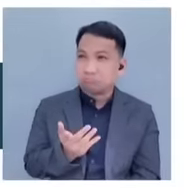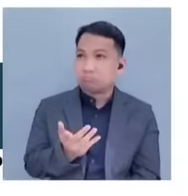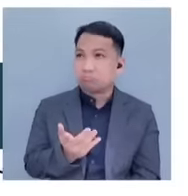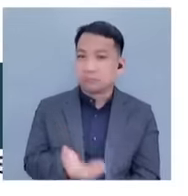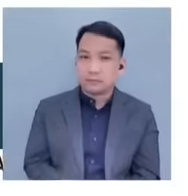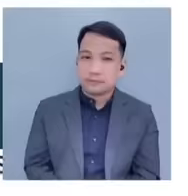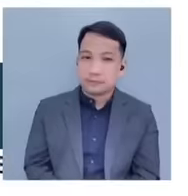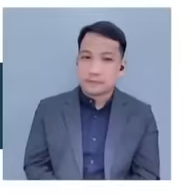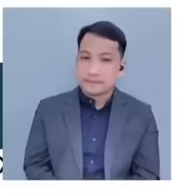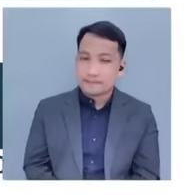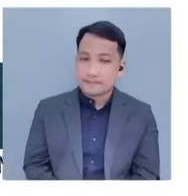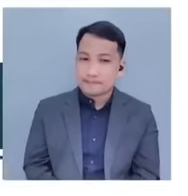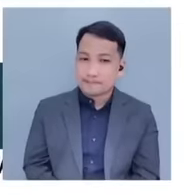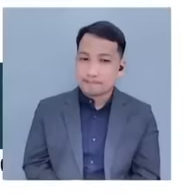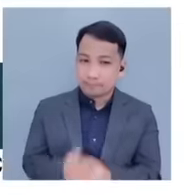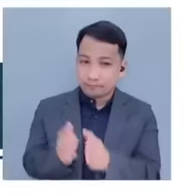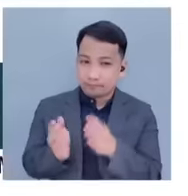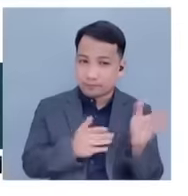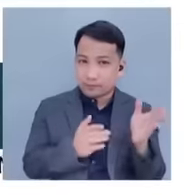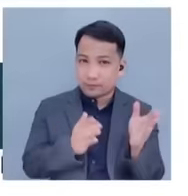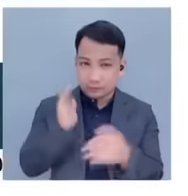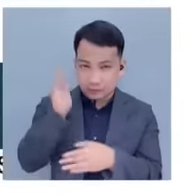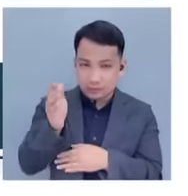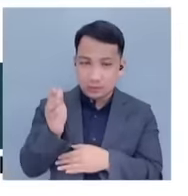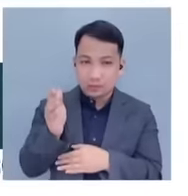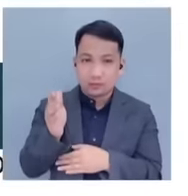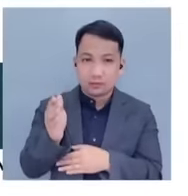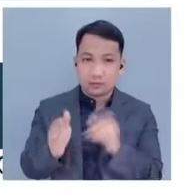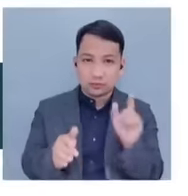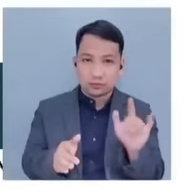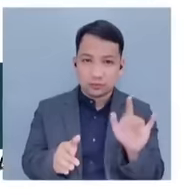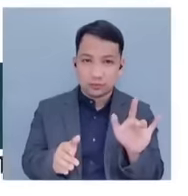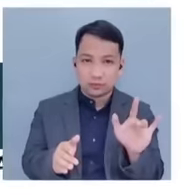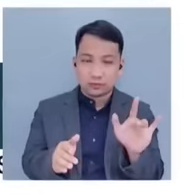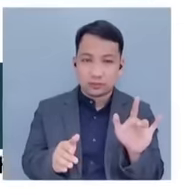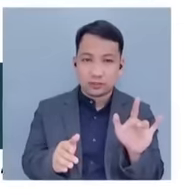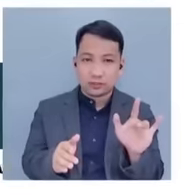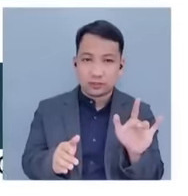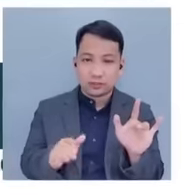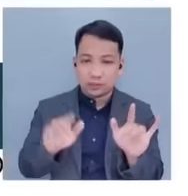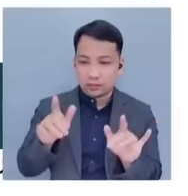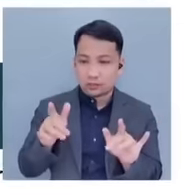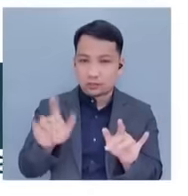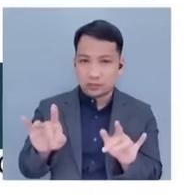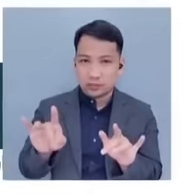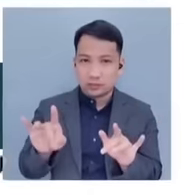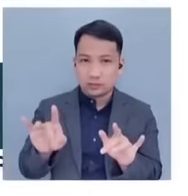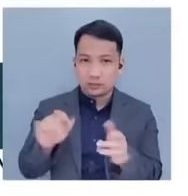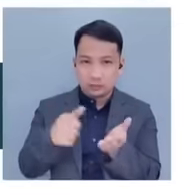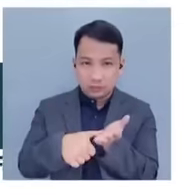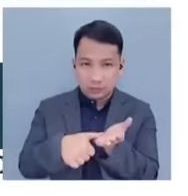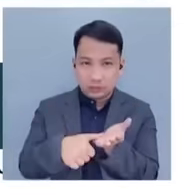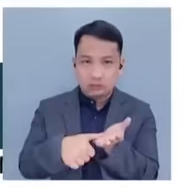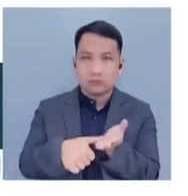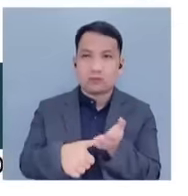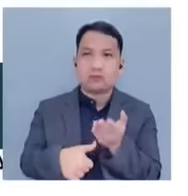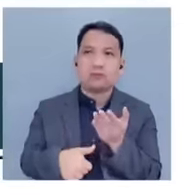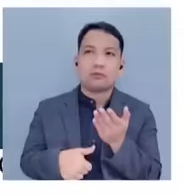planning to run, no? In the 2025 and 2028 elections, because